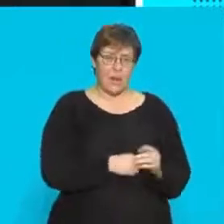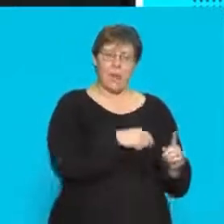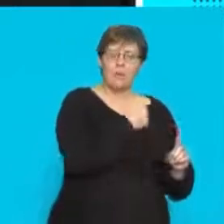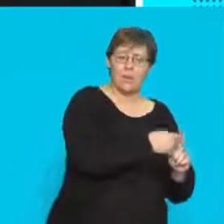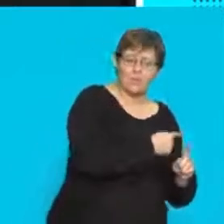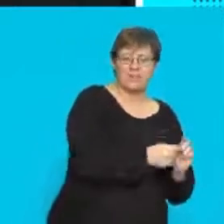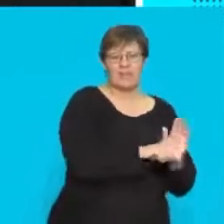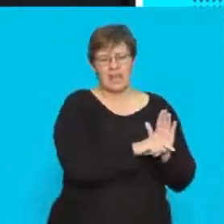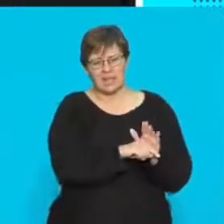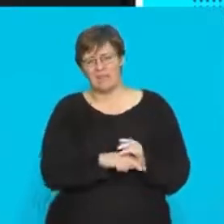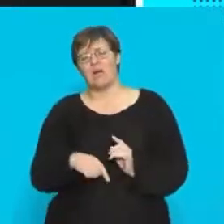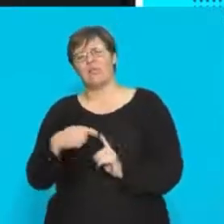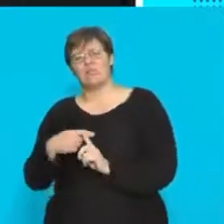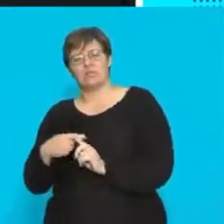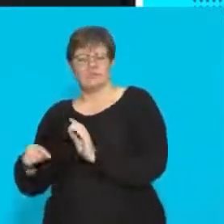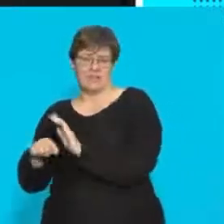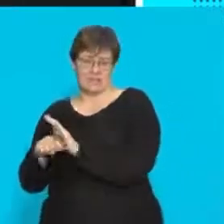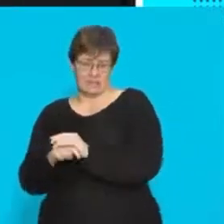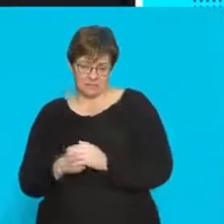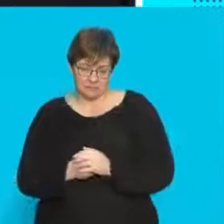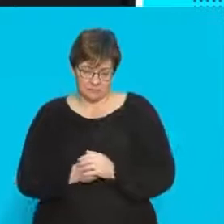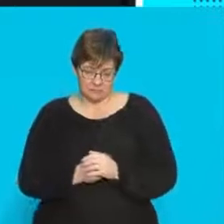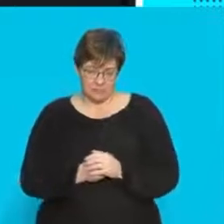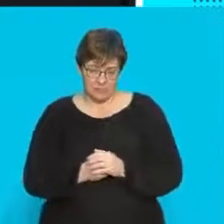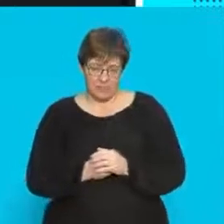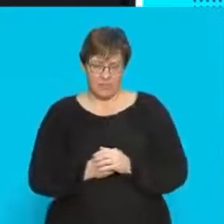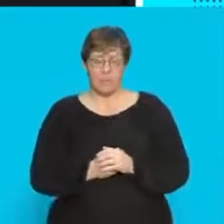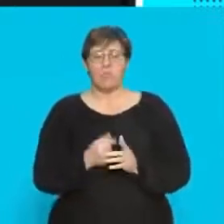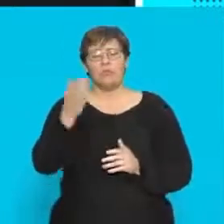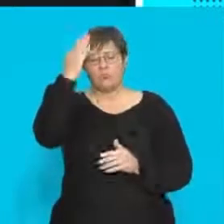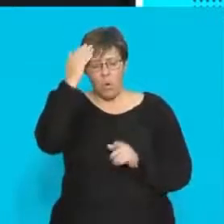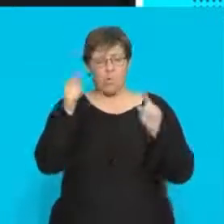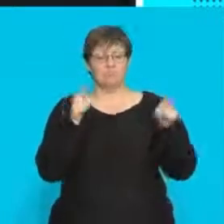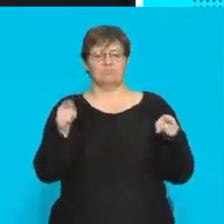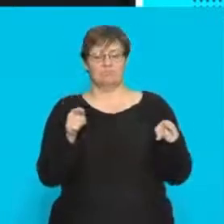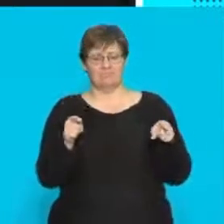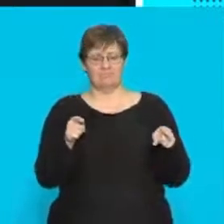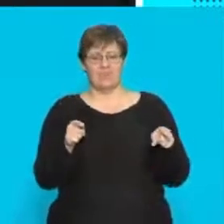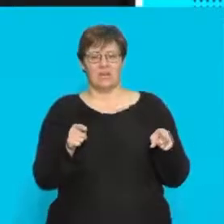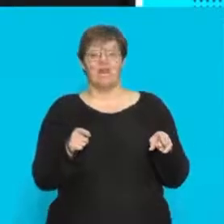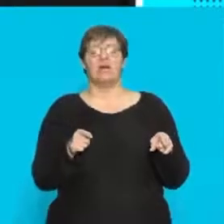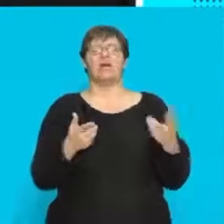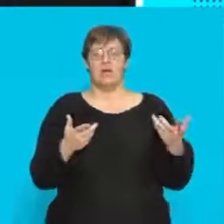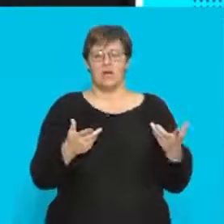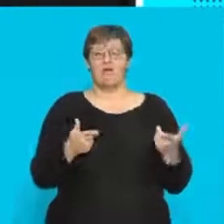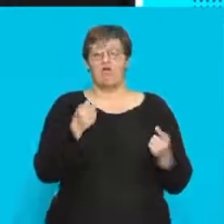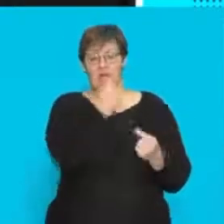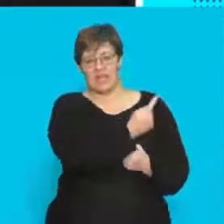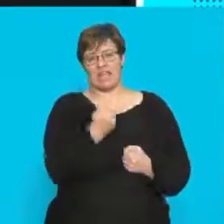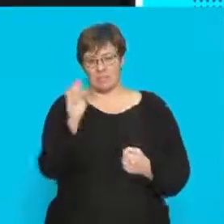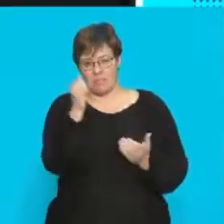What are the advantages of sexual reproduction versus the disadvantages? Knowing,